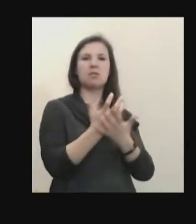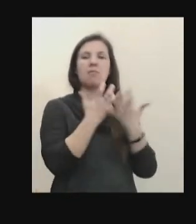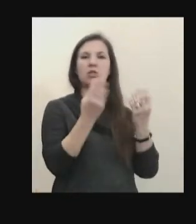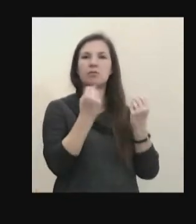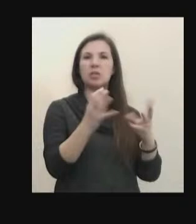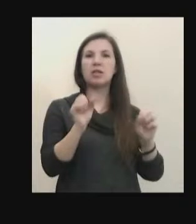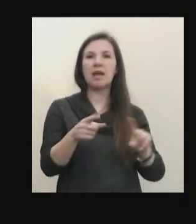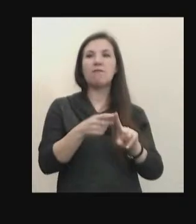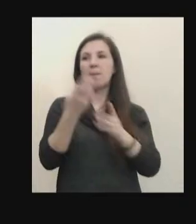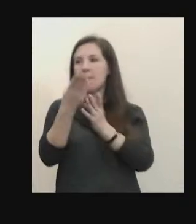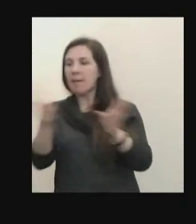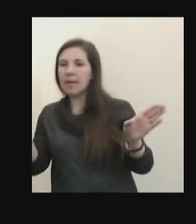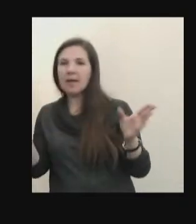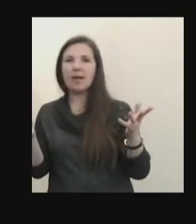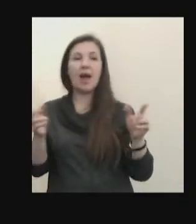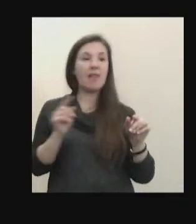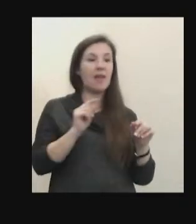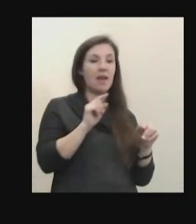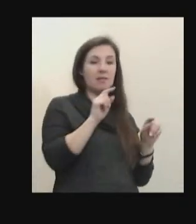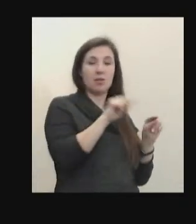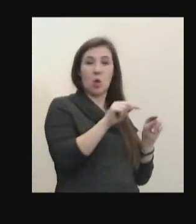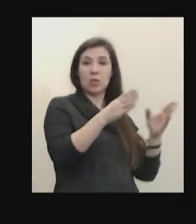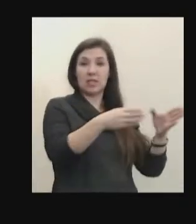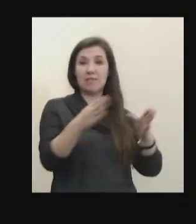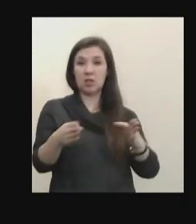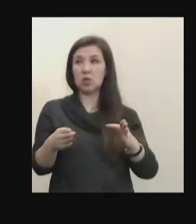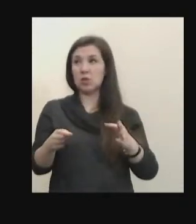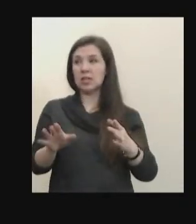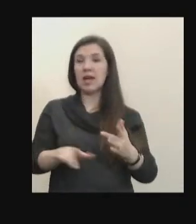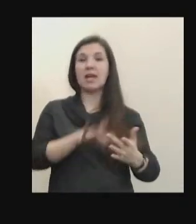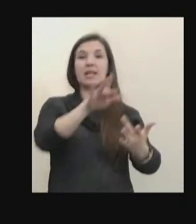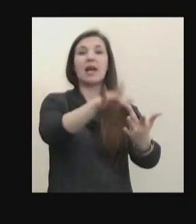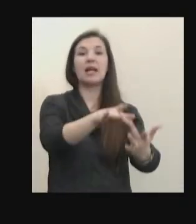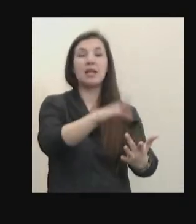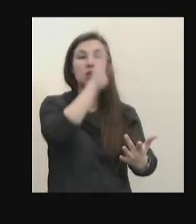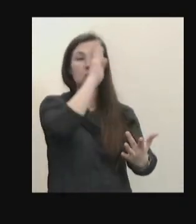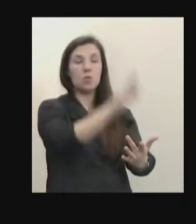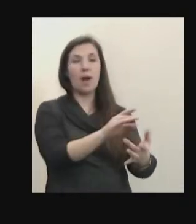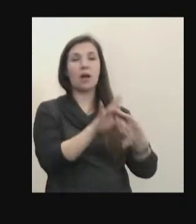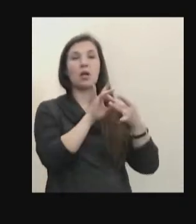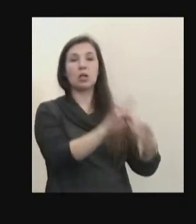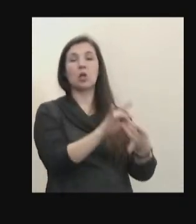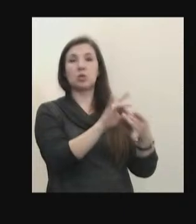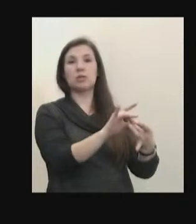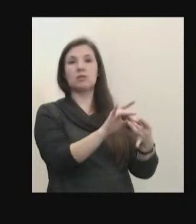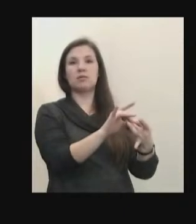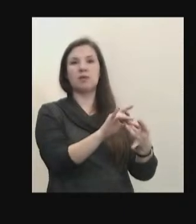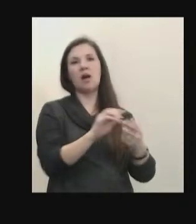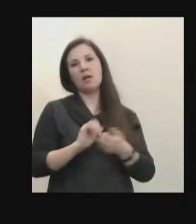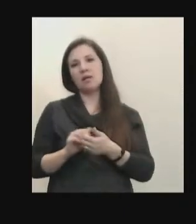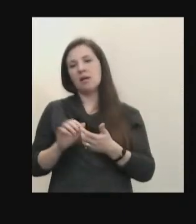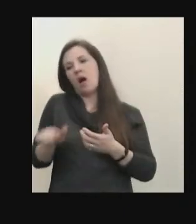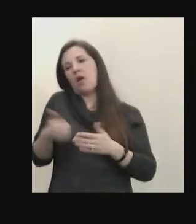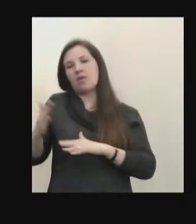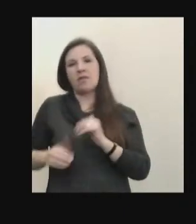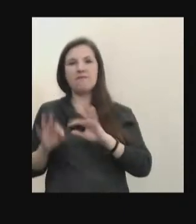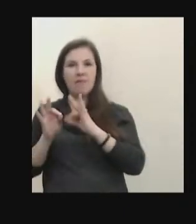and then having those individuals contact their direct close contacts outside of their family who they think they were exposed